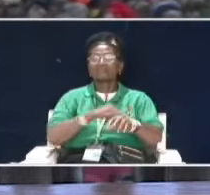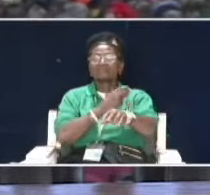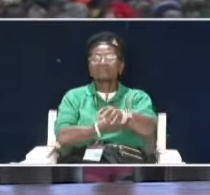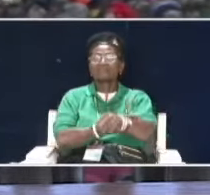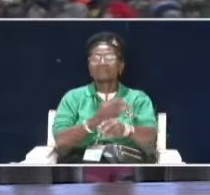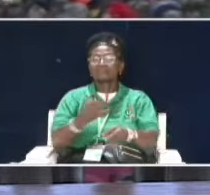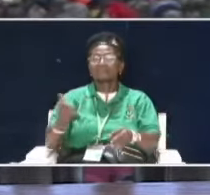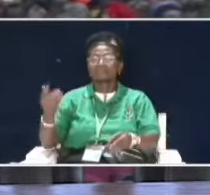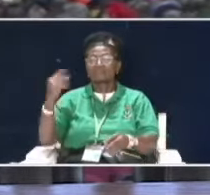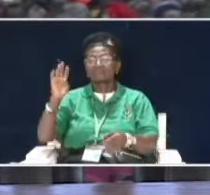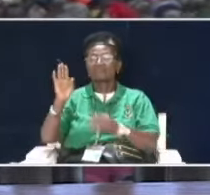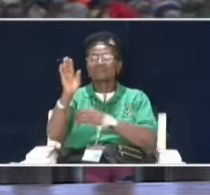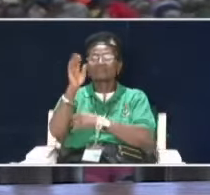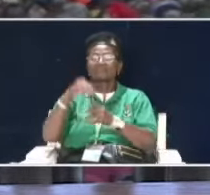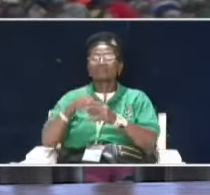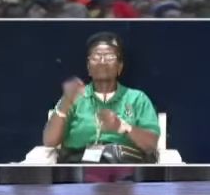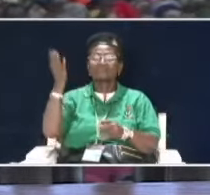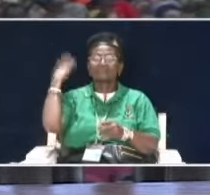and they are still going strong.